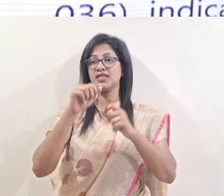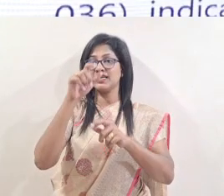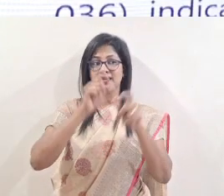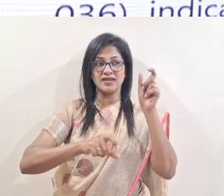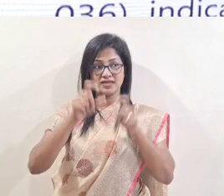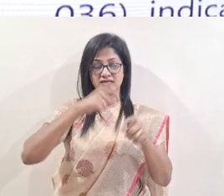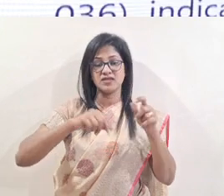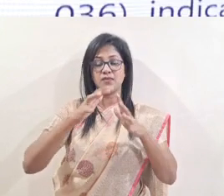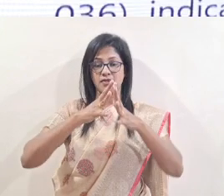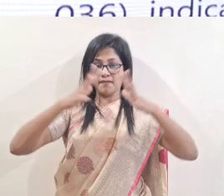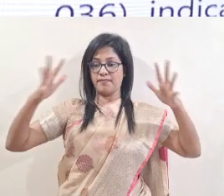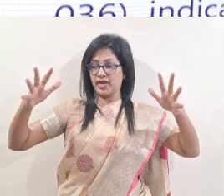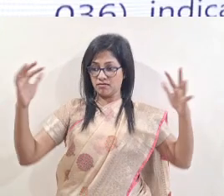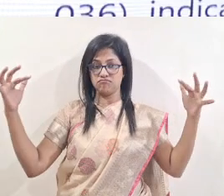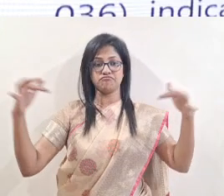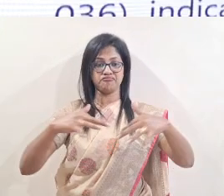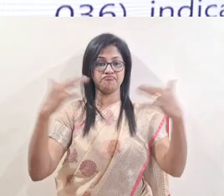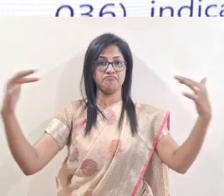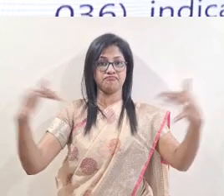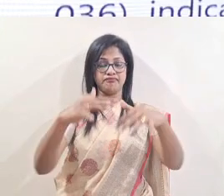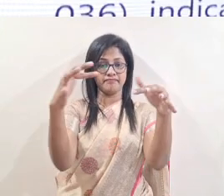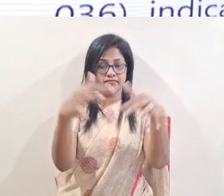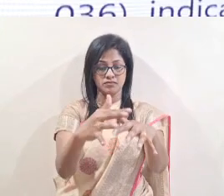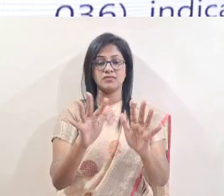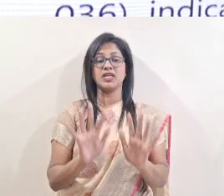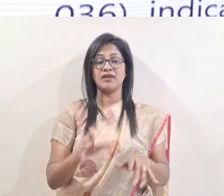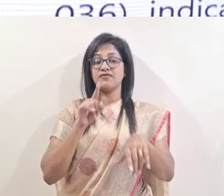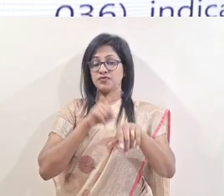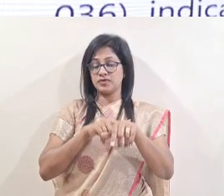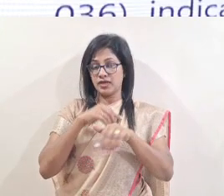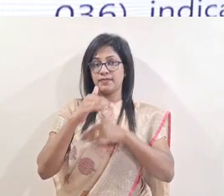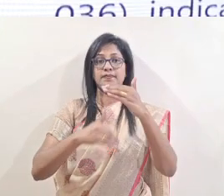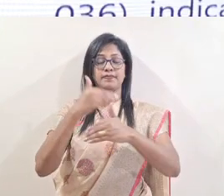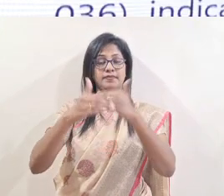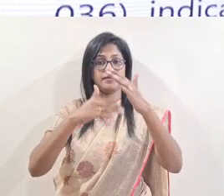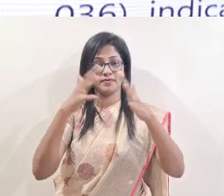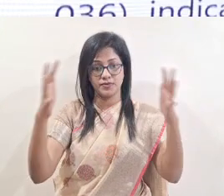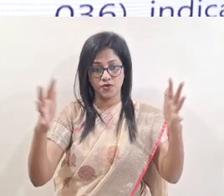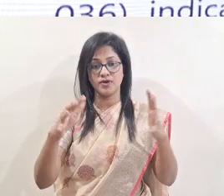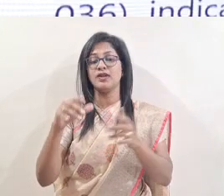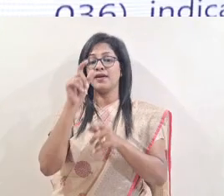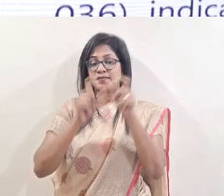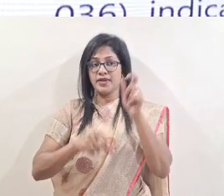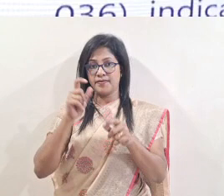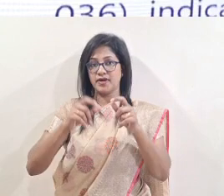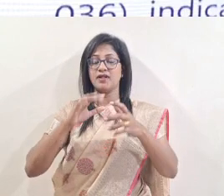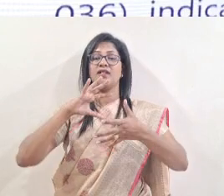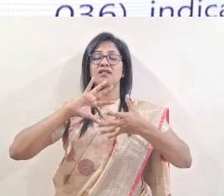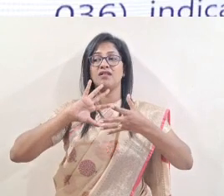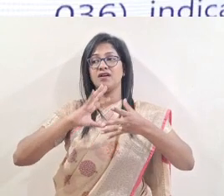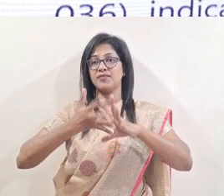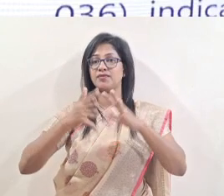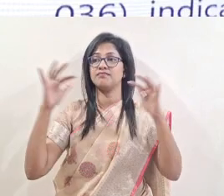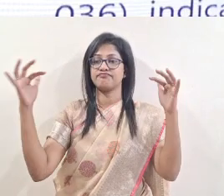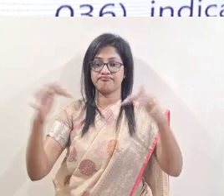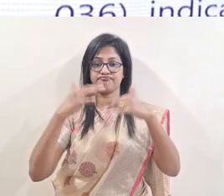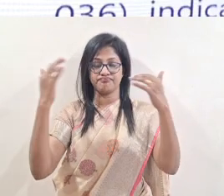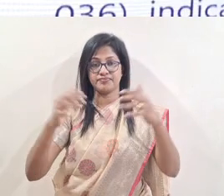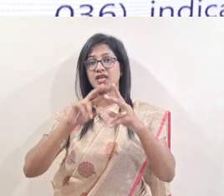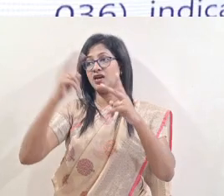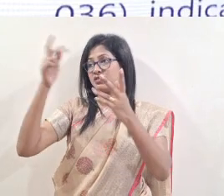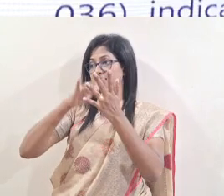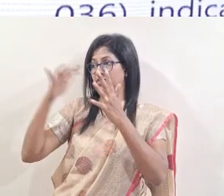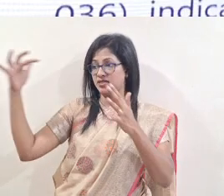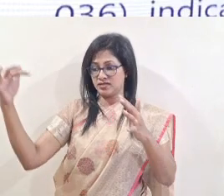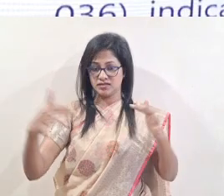area. So as the time increases, the customer base actually increases and people start coming from other areas to these areas